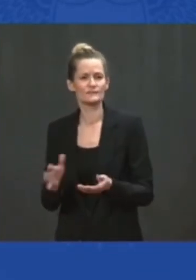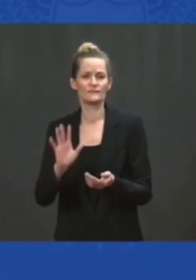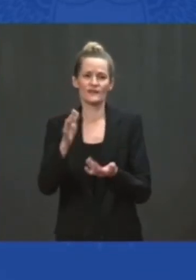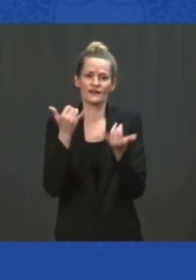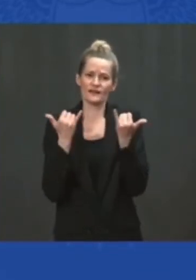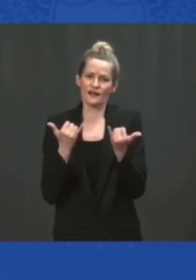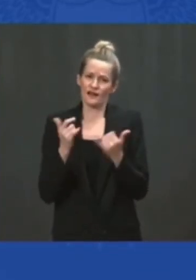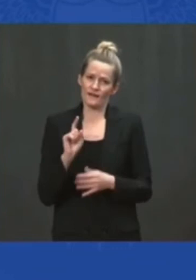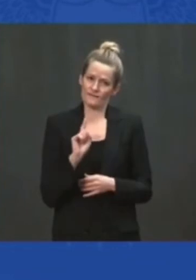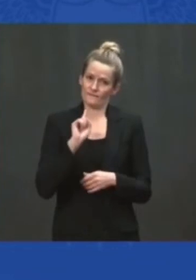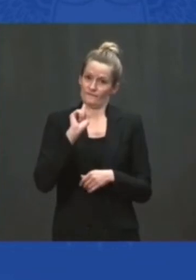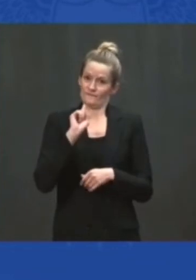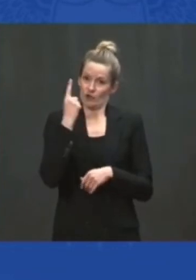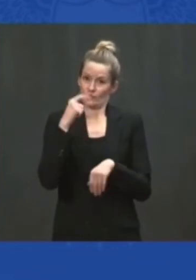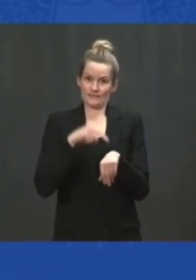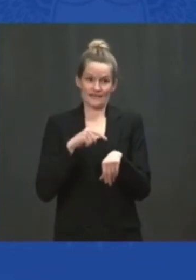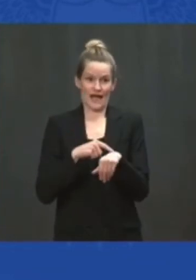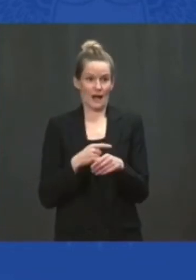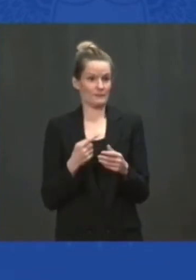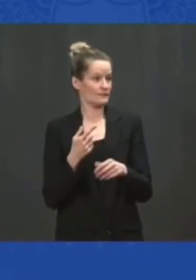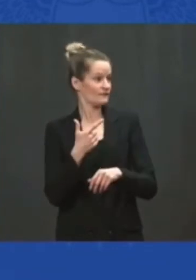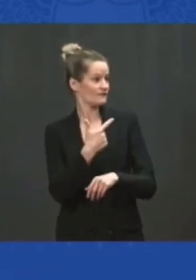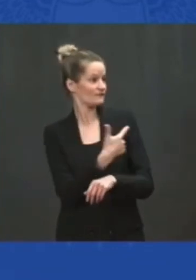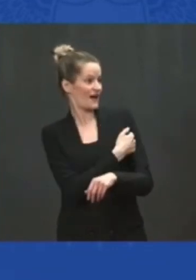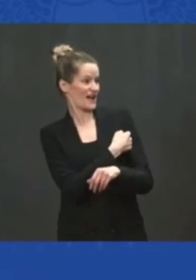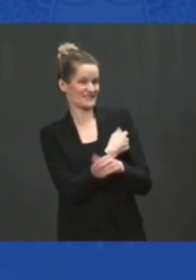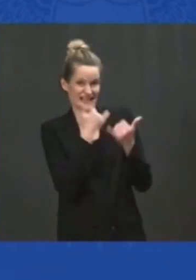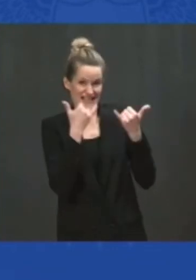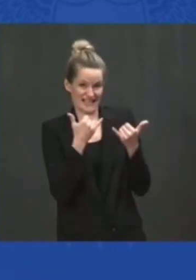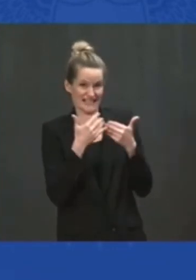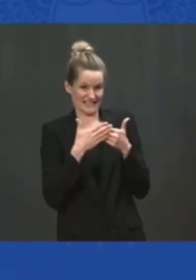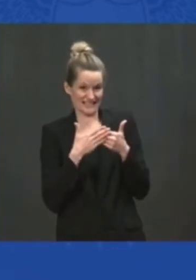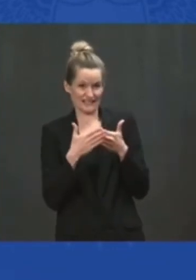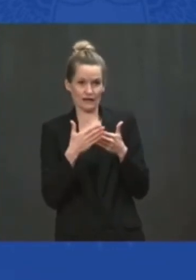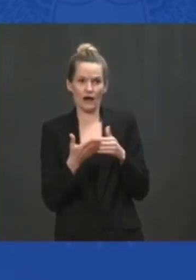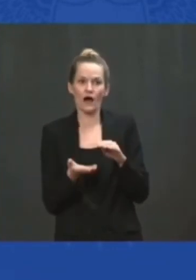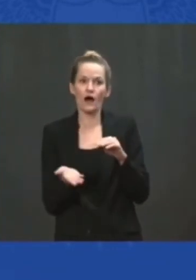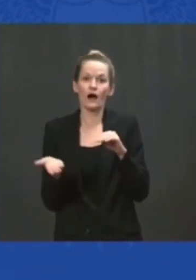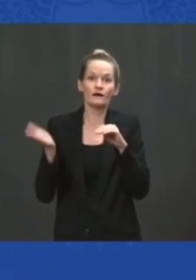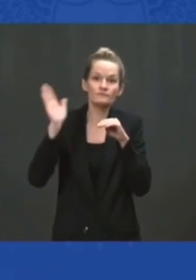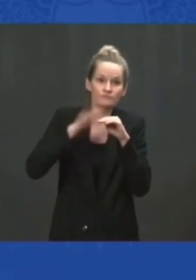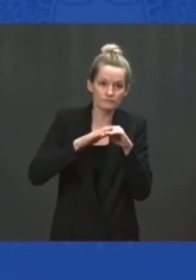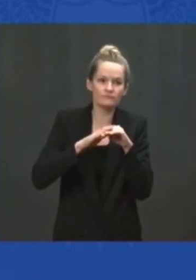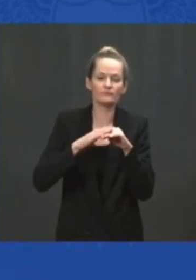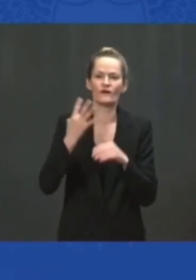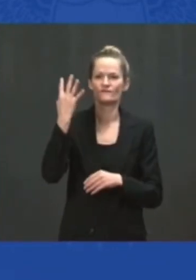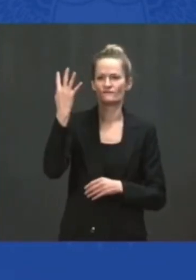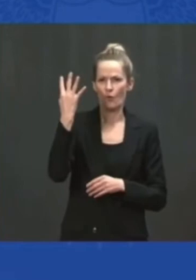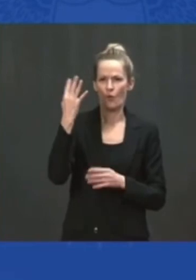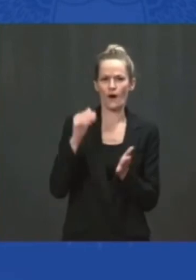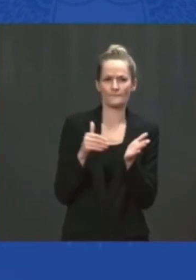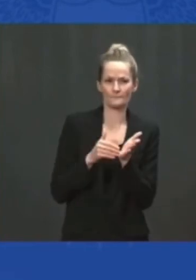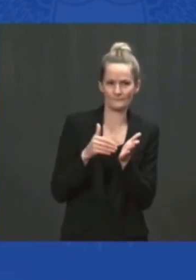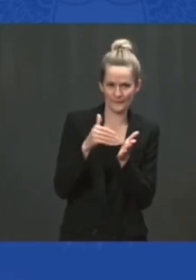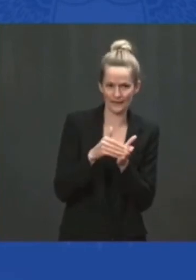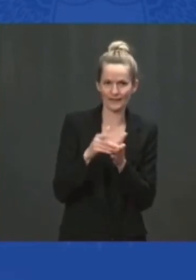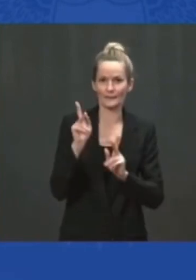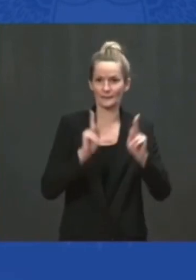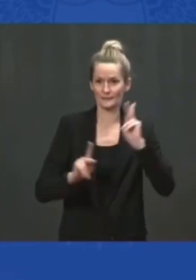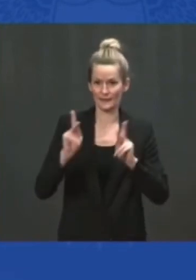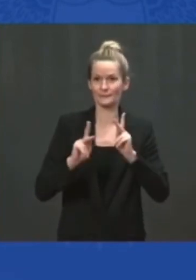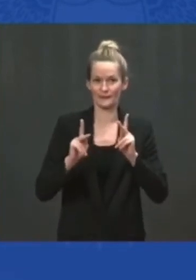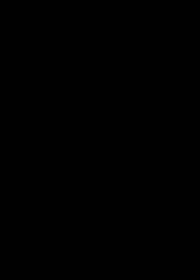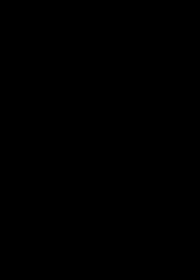up by 4 million people getting back 4 million shots. That's more than we've seen in a long time.